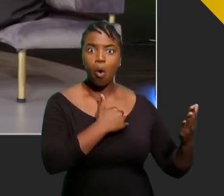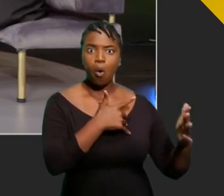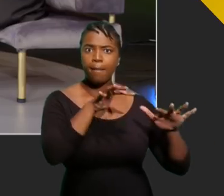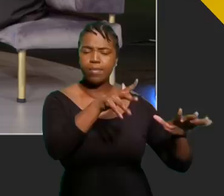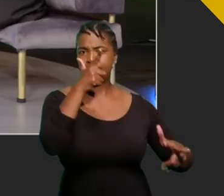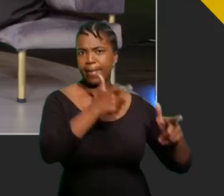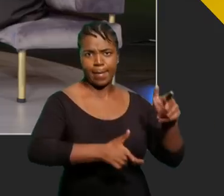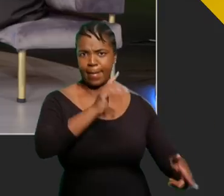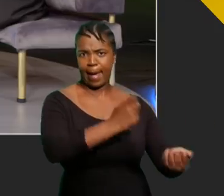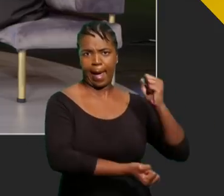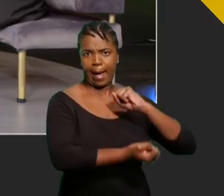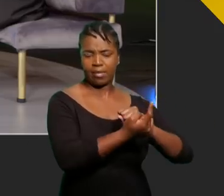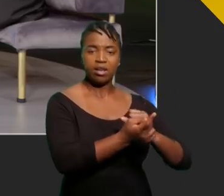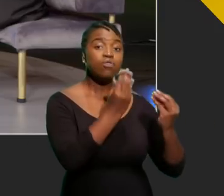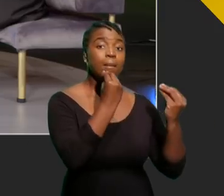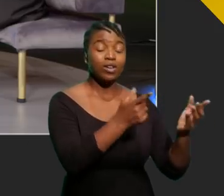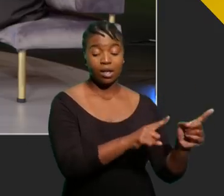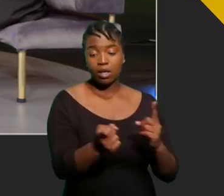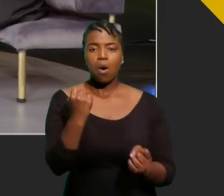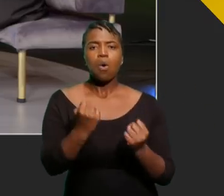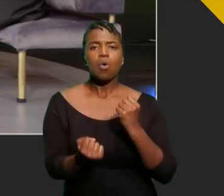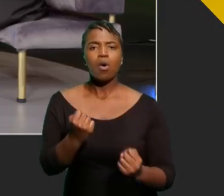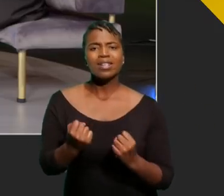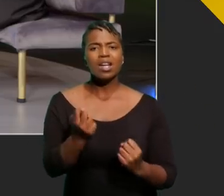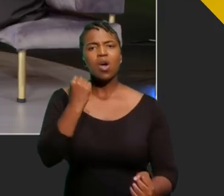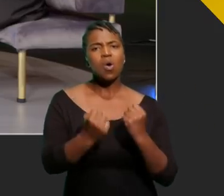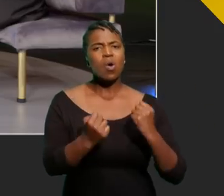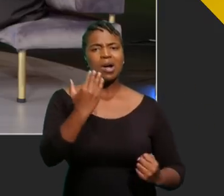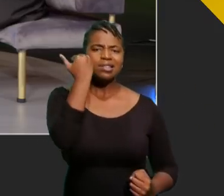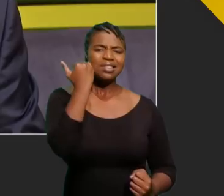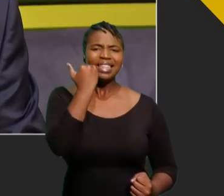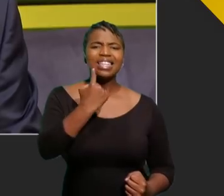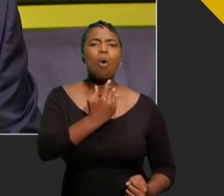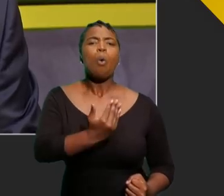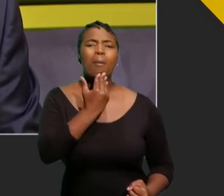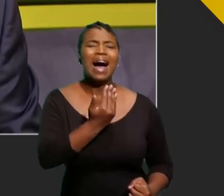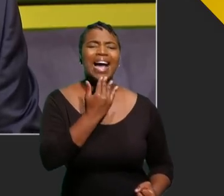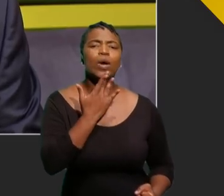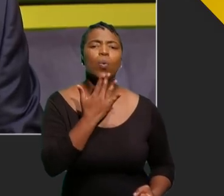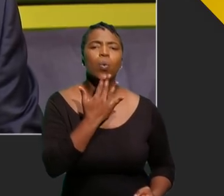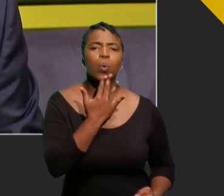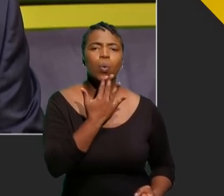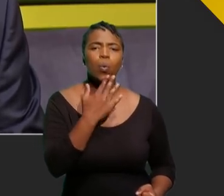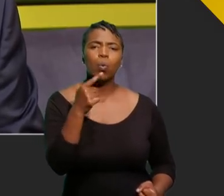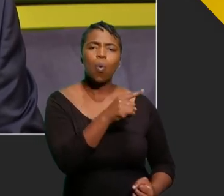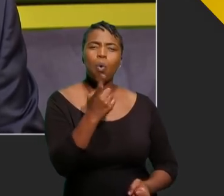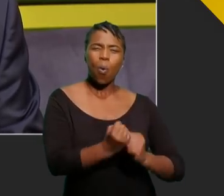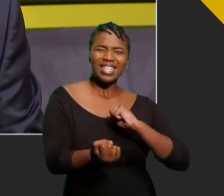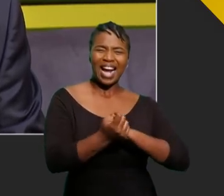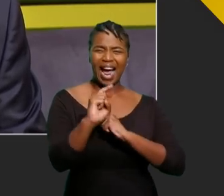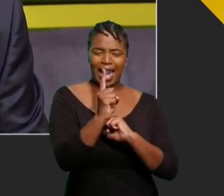to Chulavant, learn information my court. He caught in a charge, no magistrate was a fungus guti. Exactly what